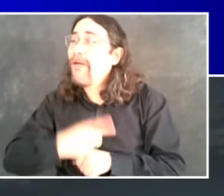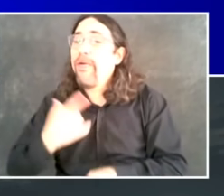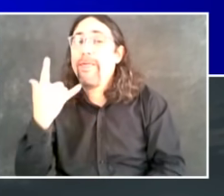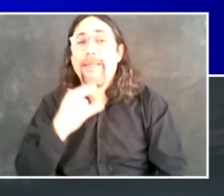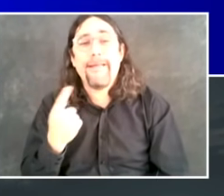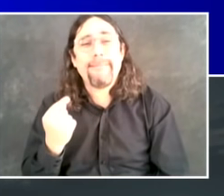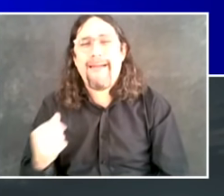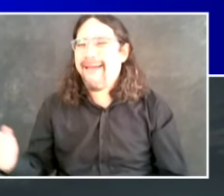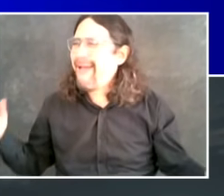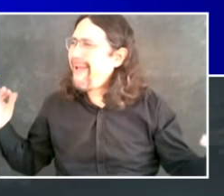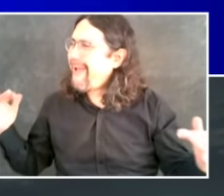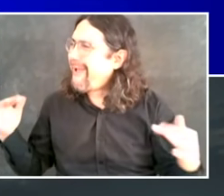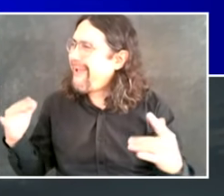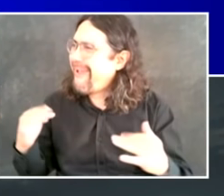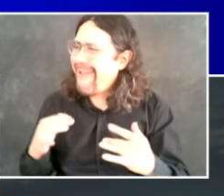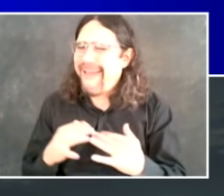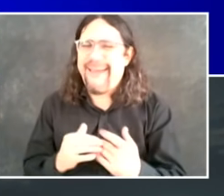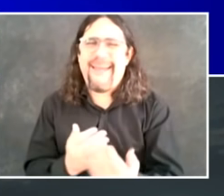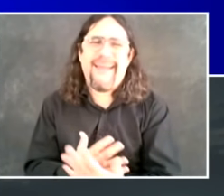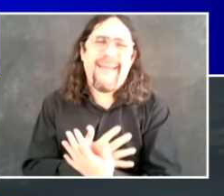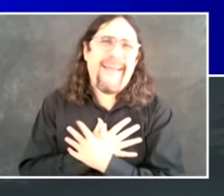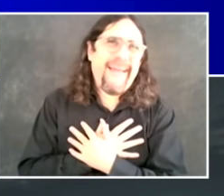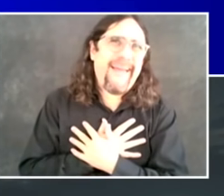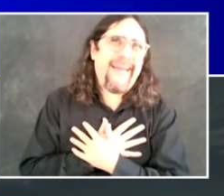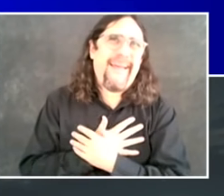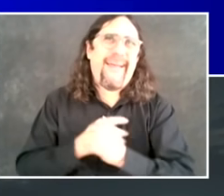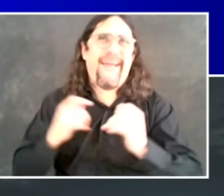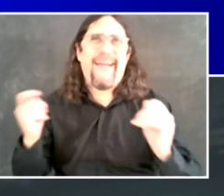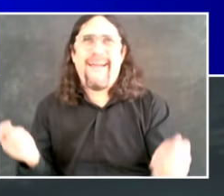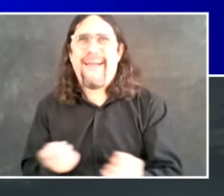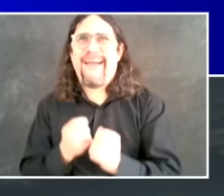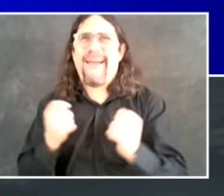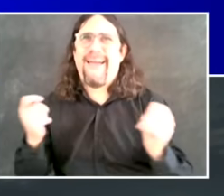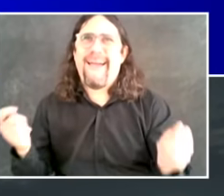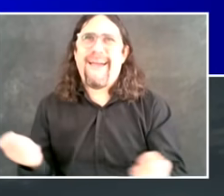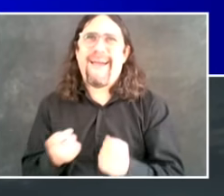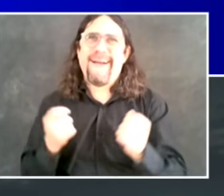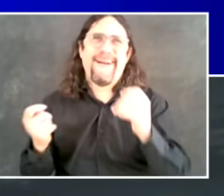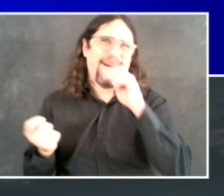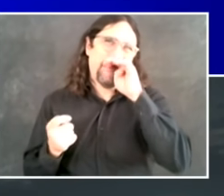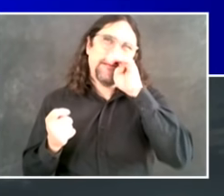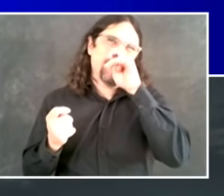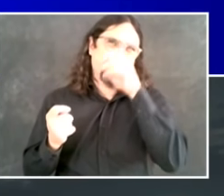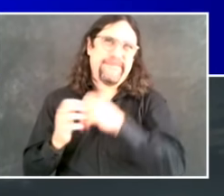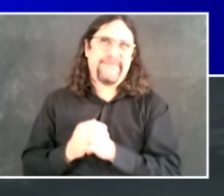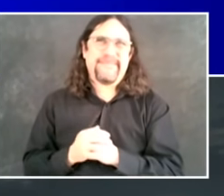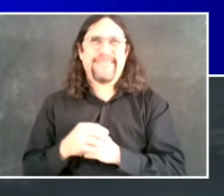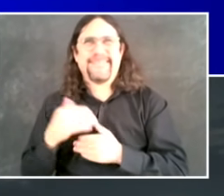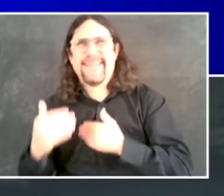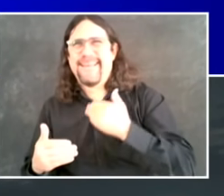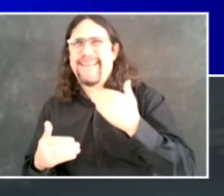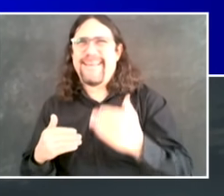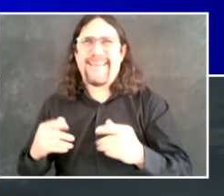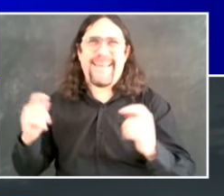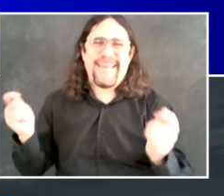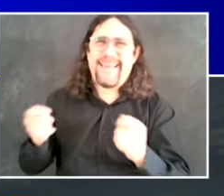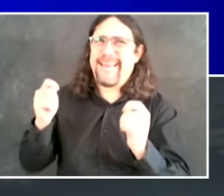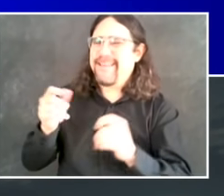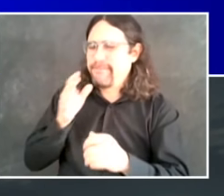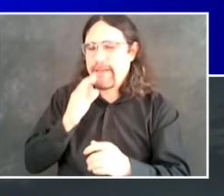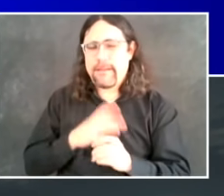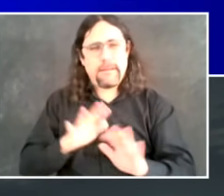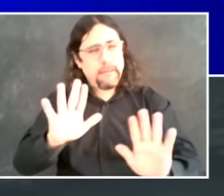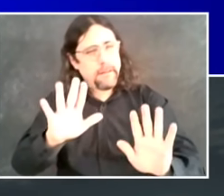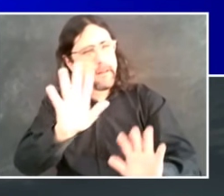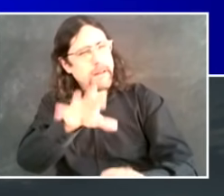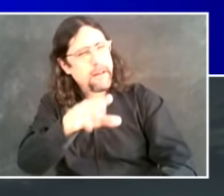doing, and just slow down and appreciate the family and appreciate the mom in your life.